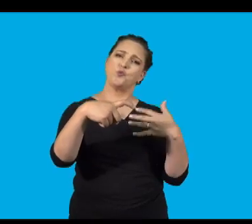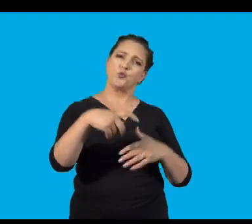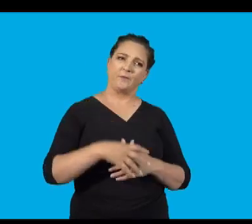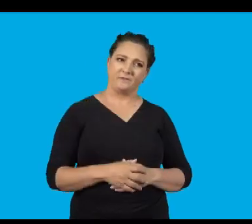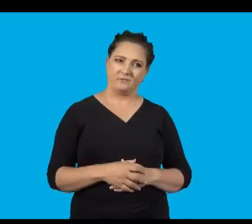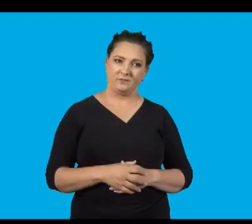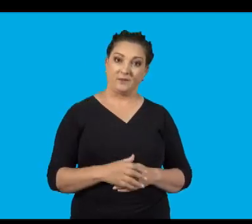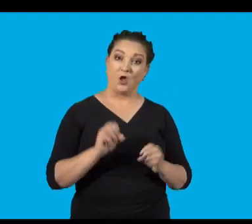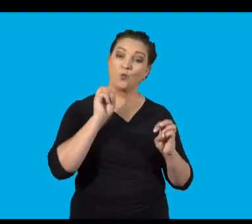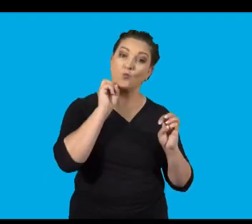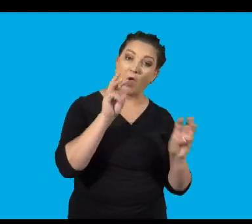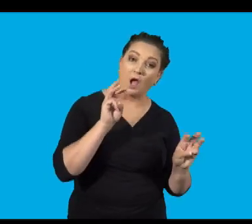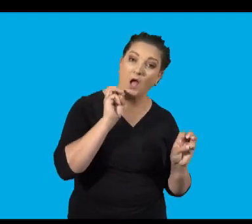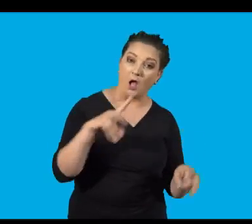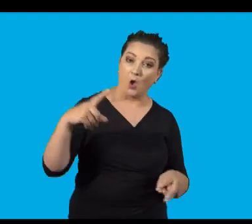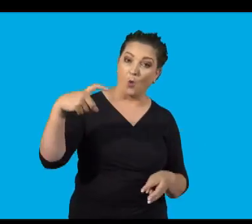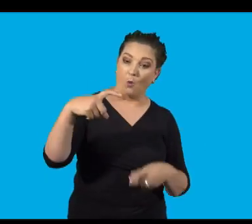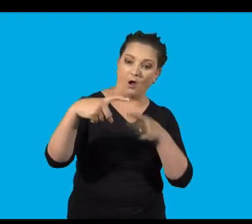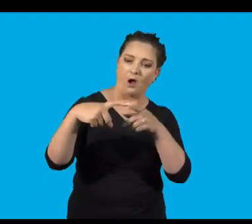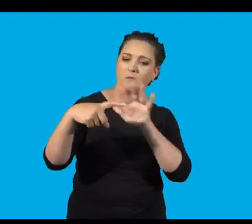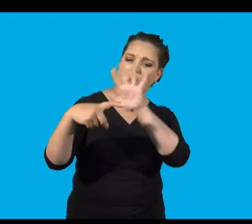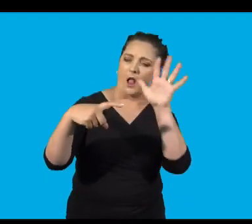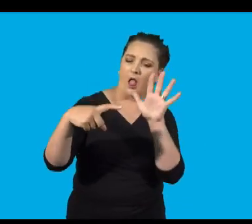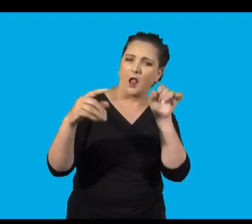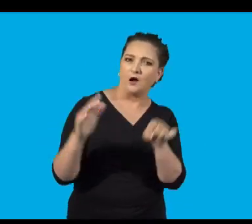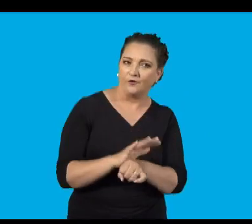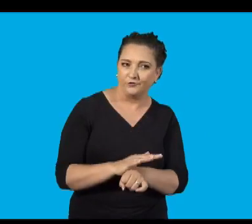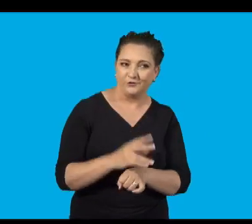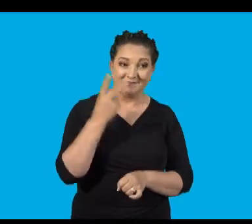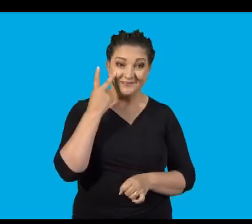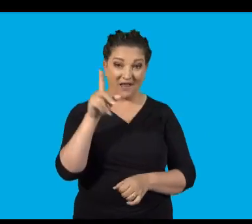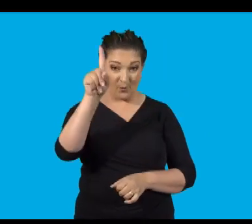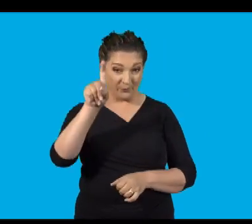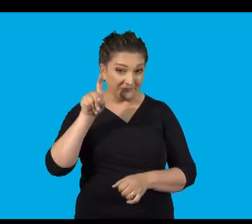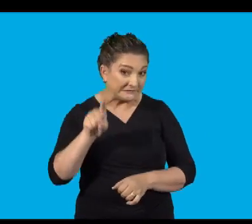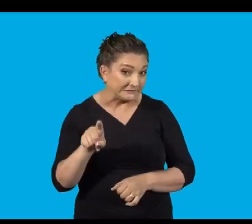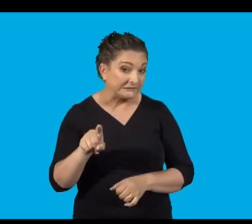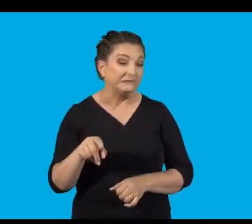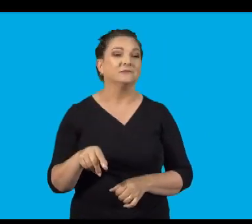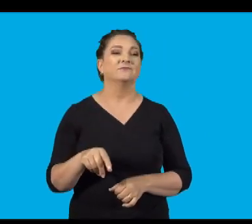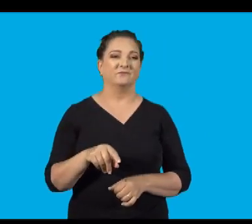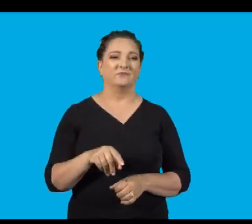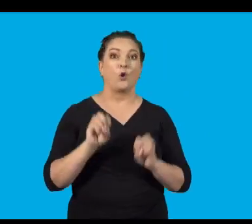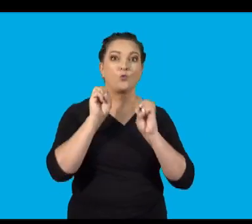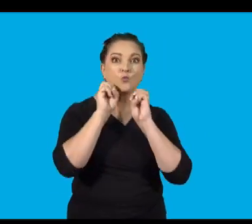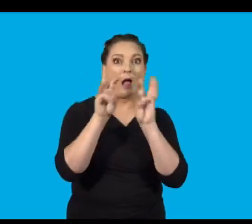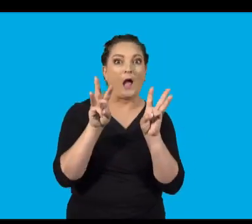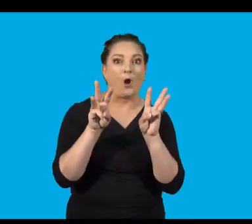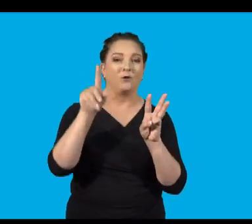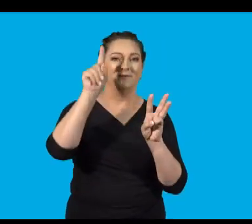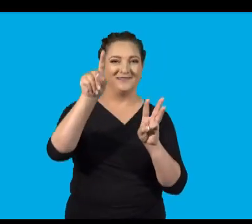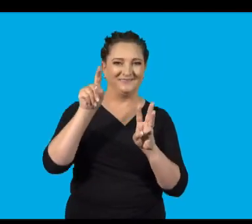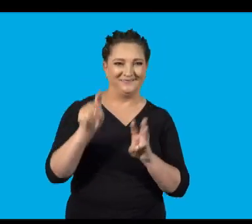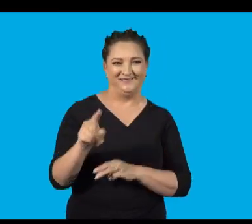already by the reading, wow, what a colorful worm. Look at the exclamation in my voice, and there we see